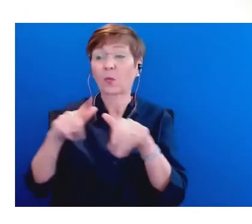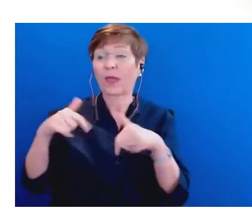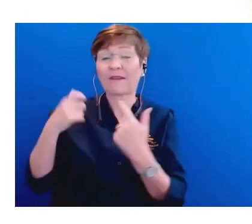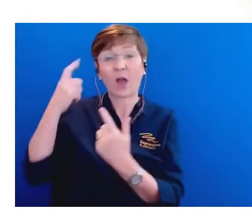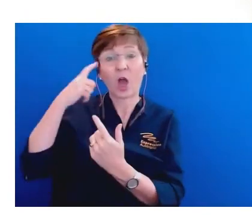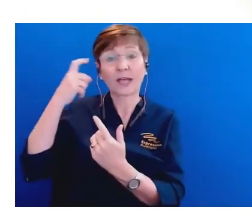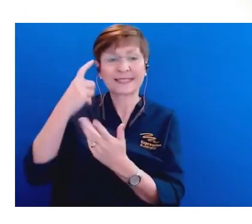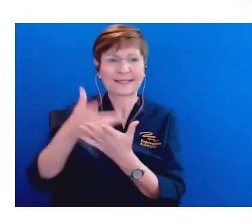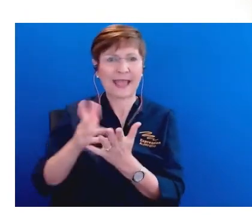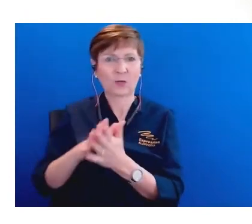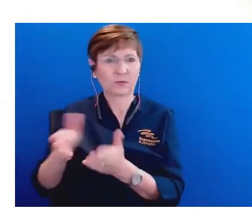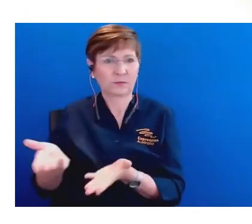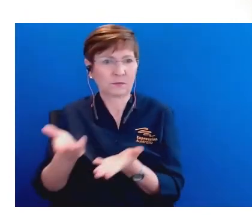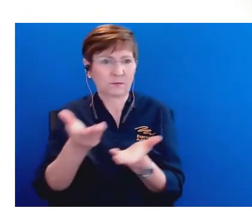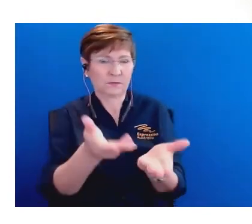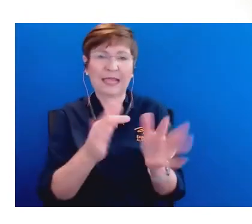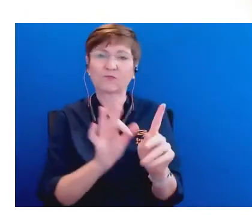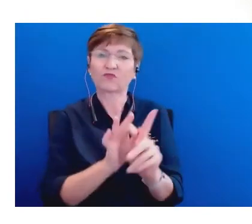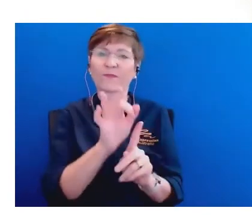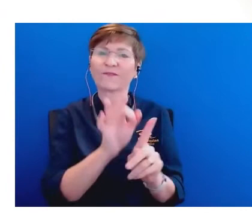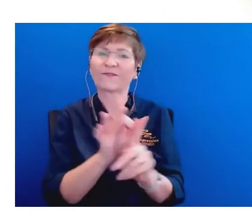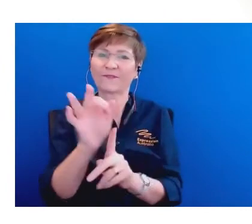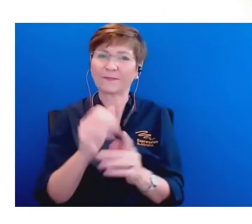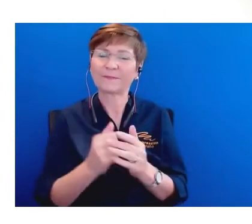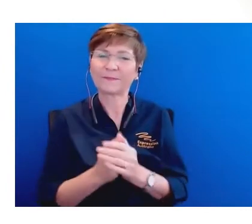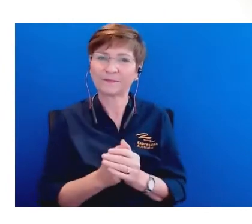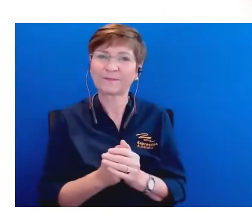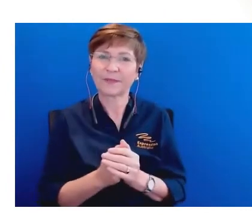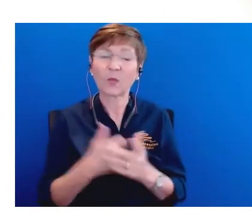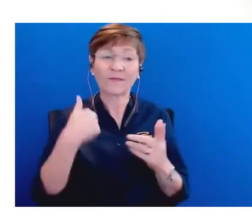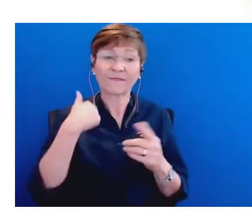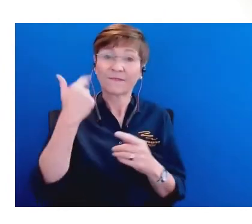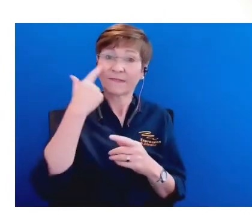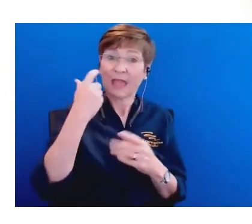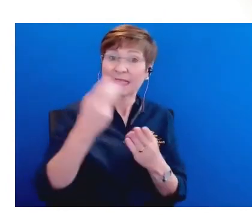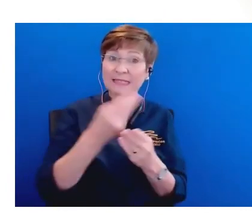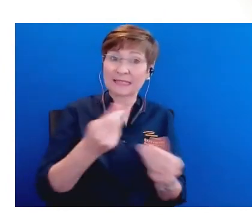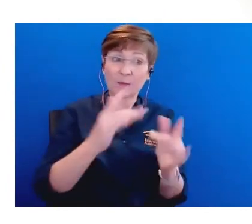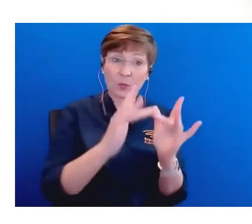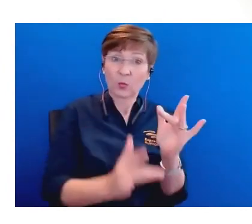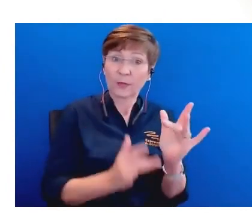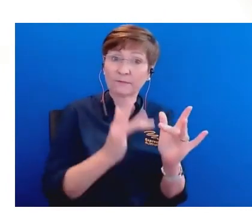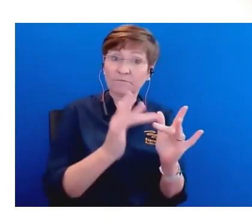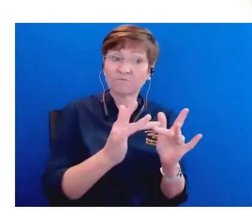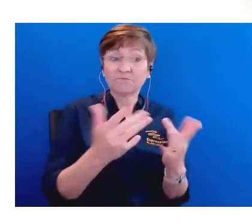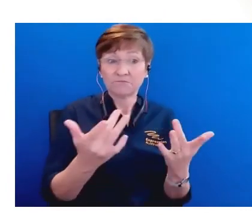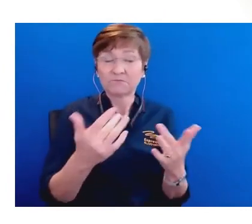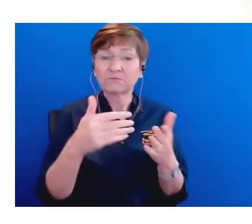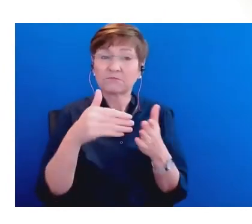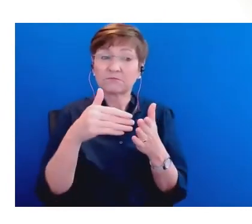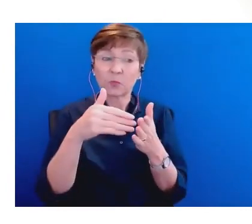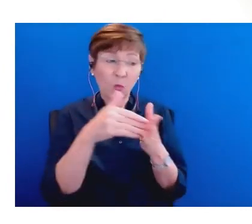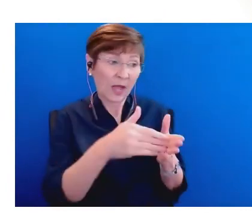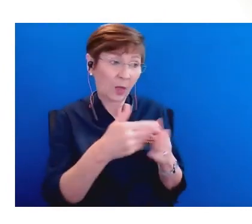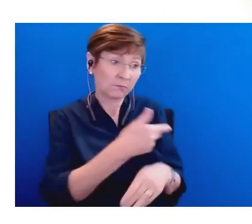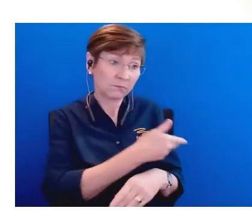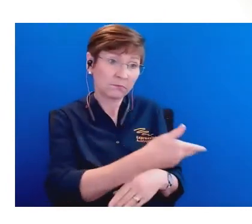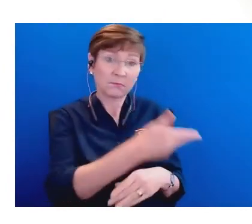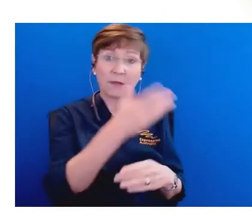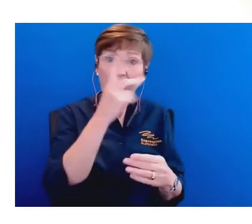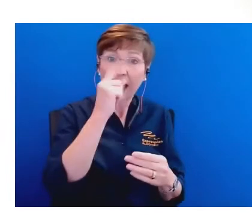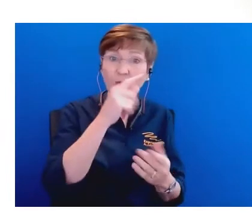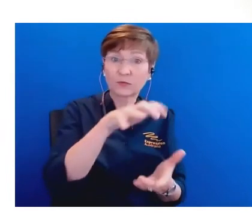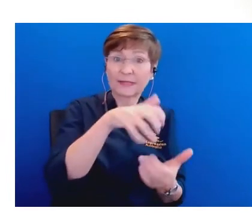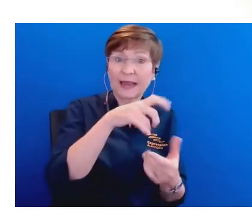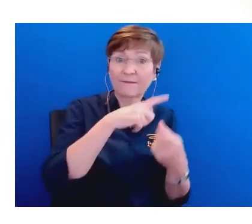so we found that existing websites did have some features that were likely to facilitate consumers' access to information about